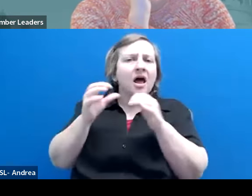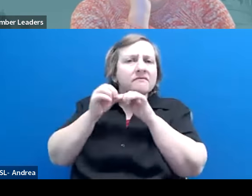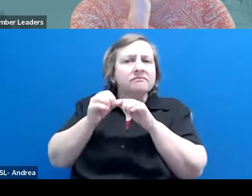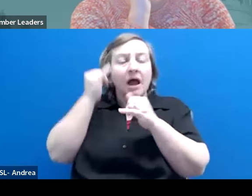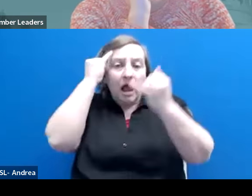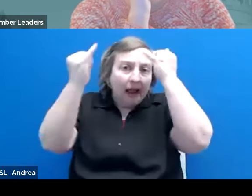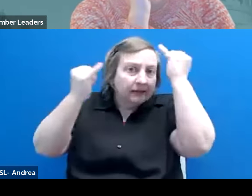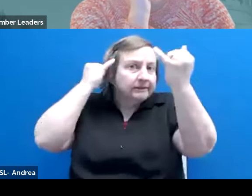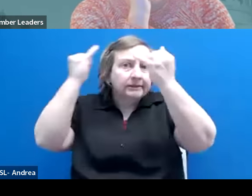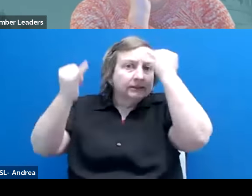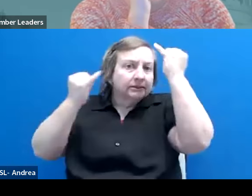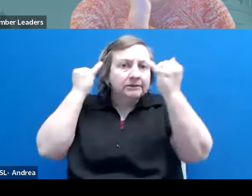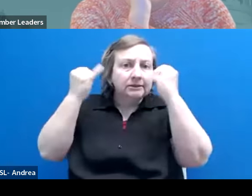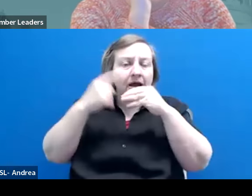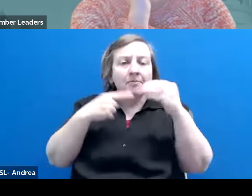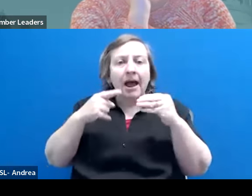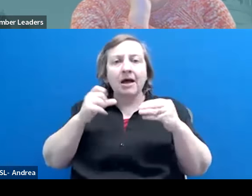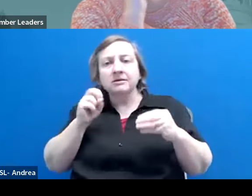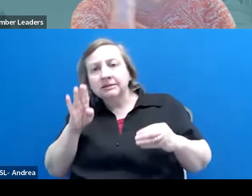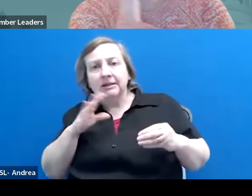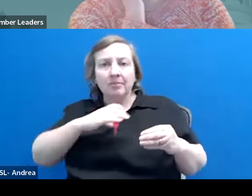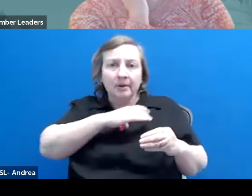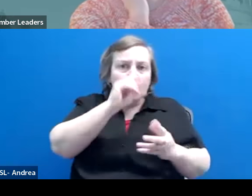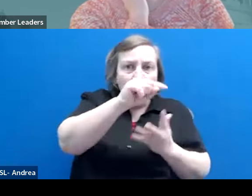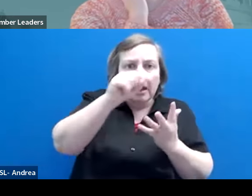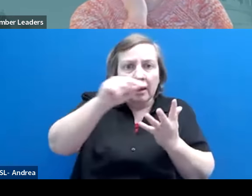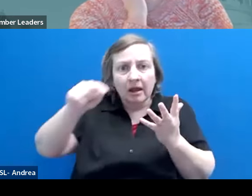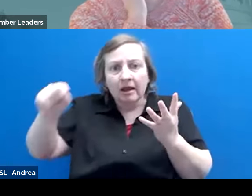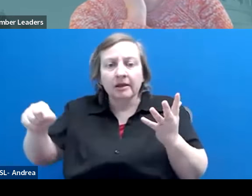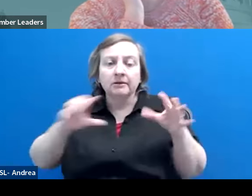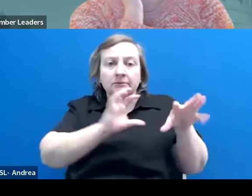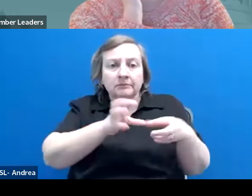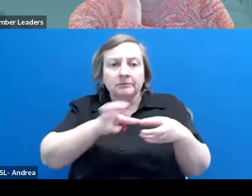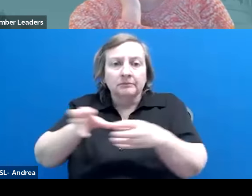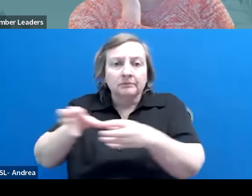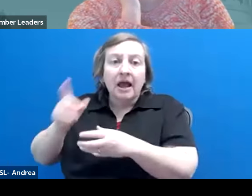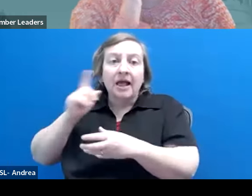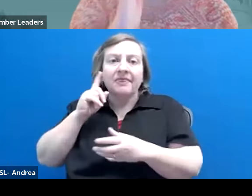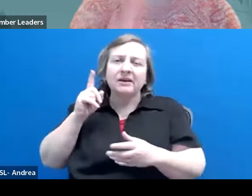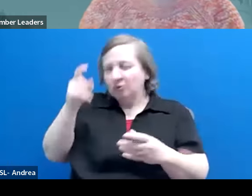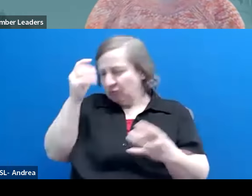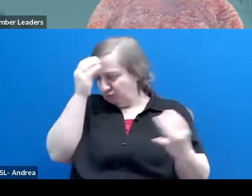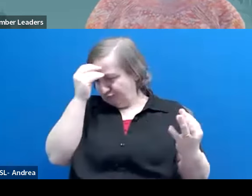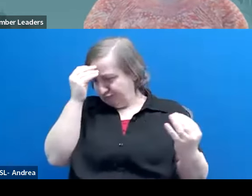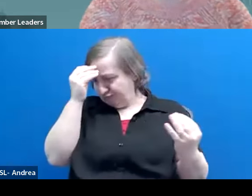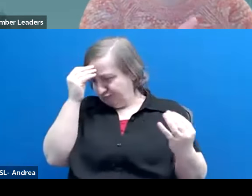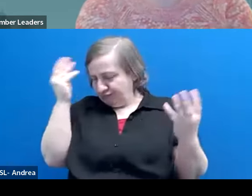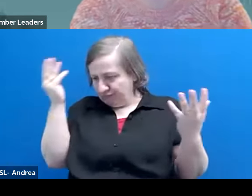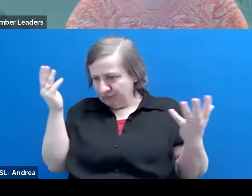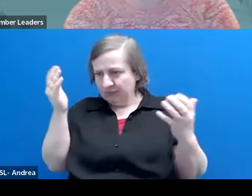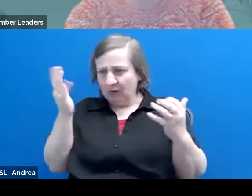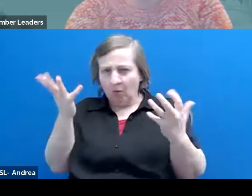ideas around different subcommittees. And so I do really think at times we should think about criteria